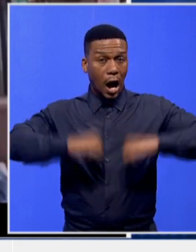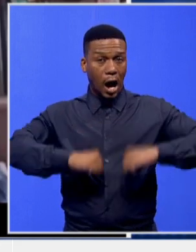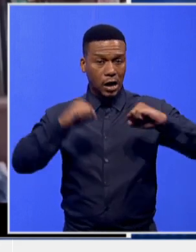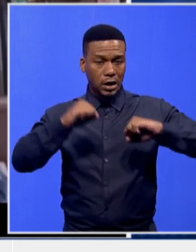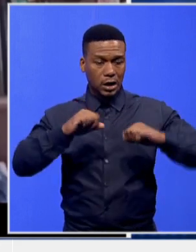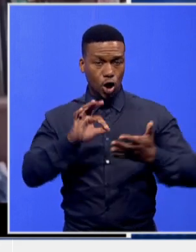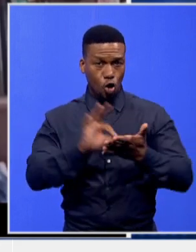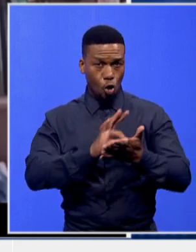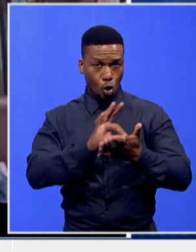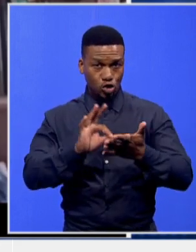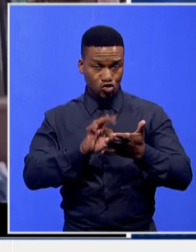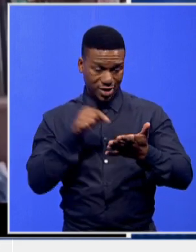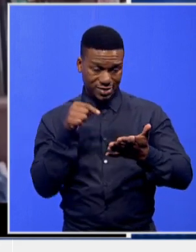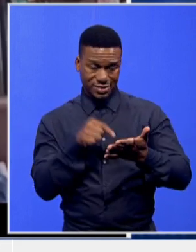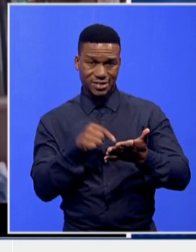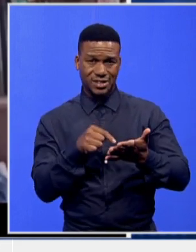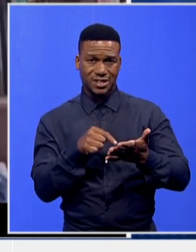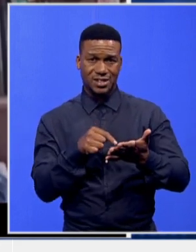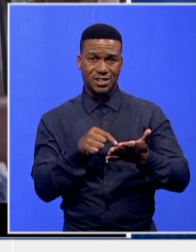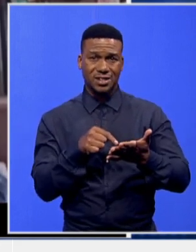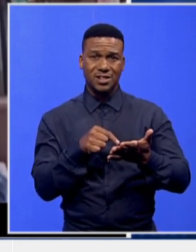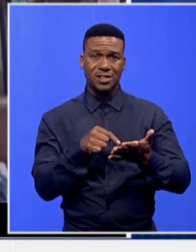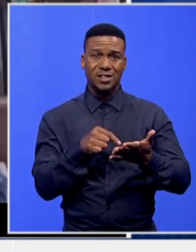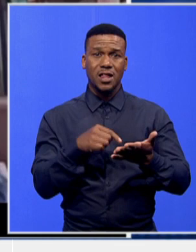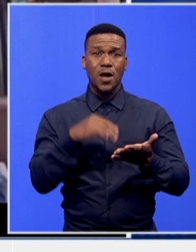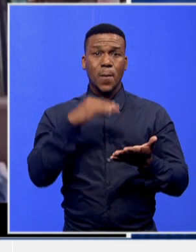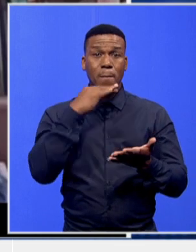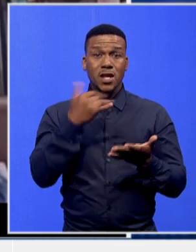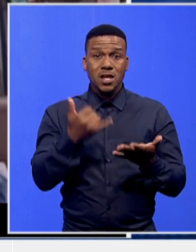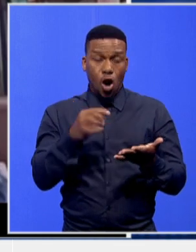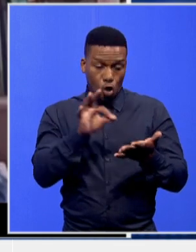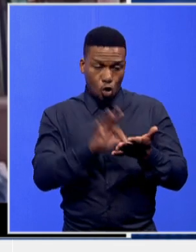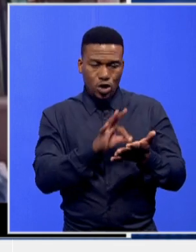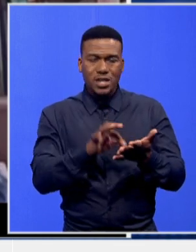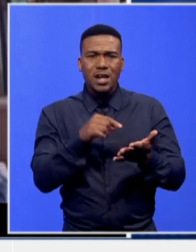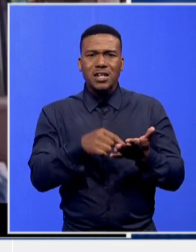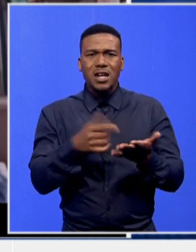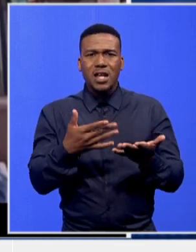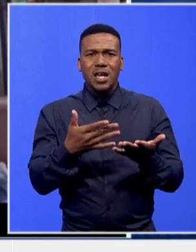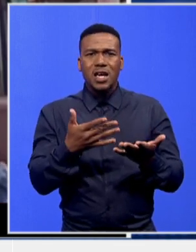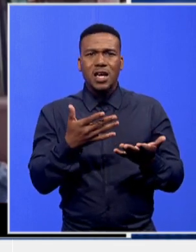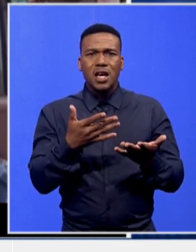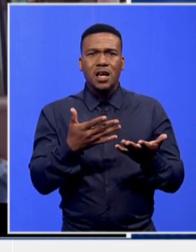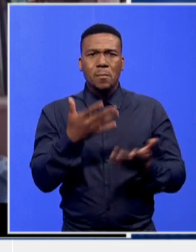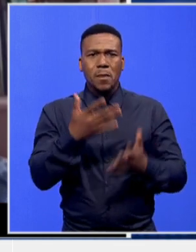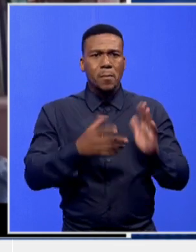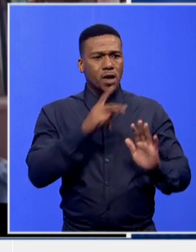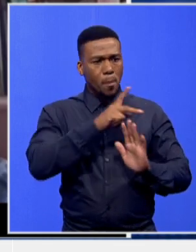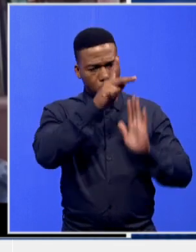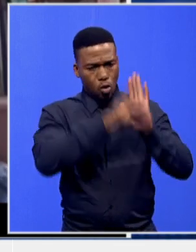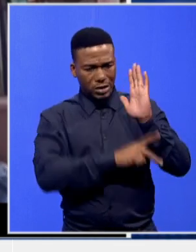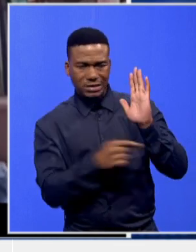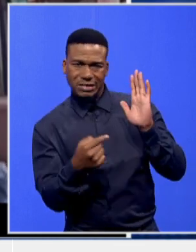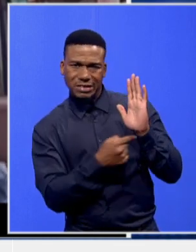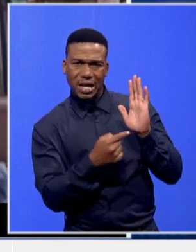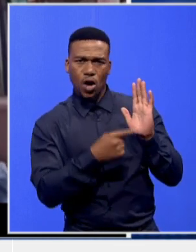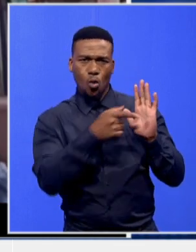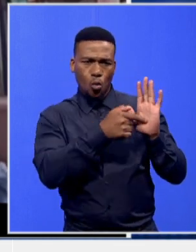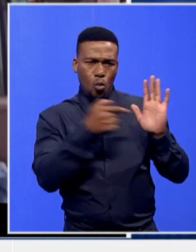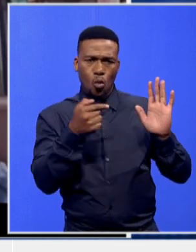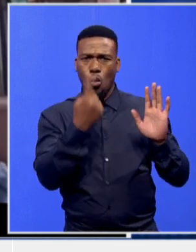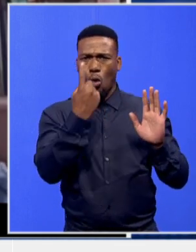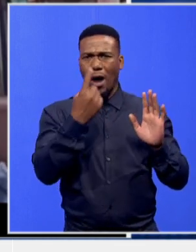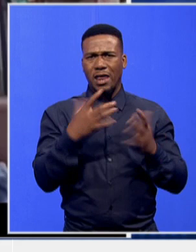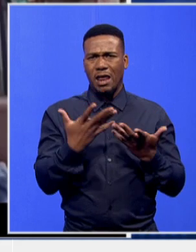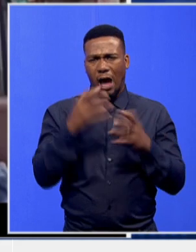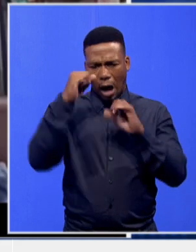simply means that Eskom did not comply with a certain policy. It doesn't mean there is an issue with the contract itself.